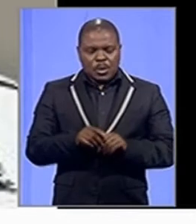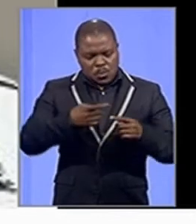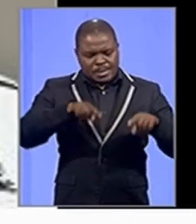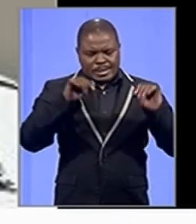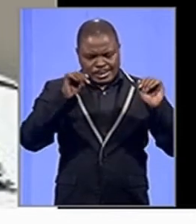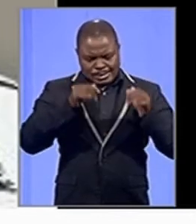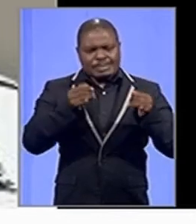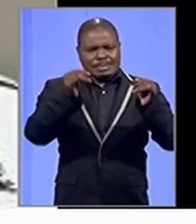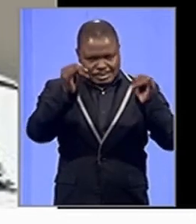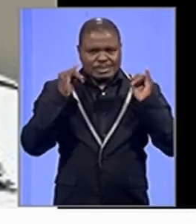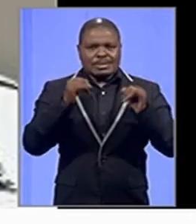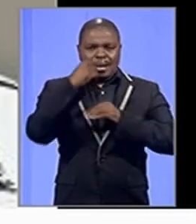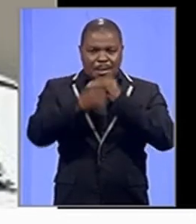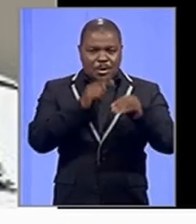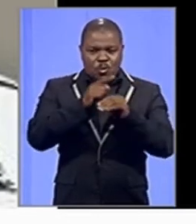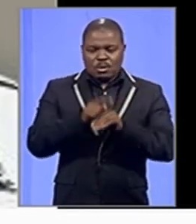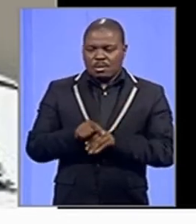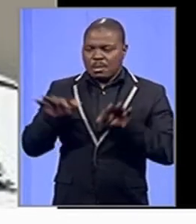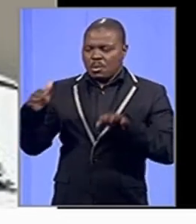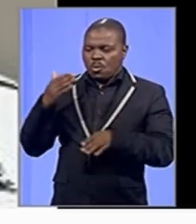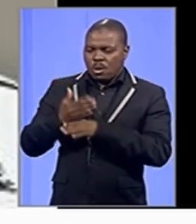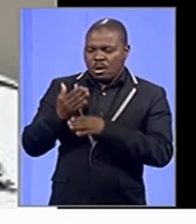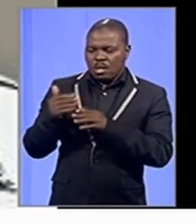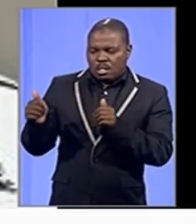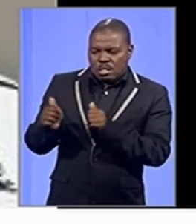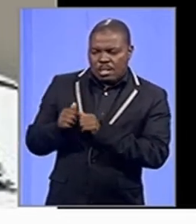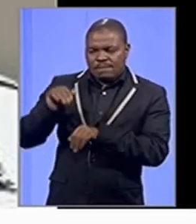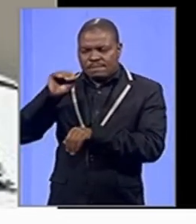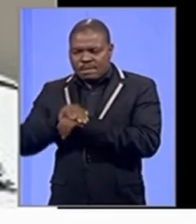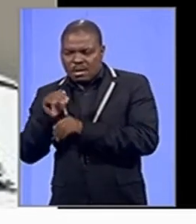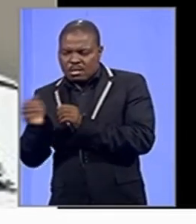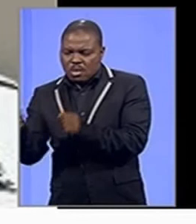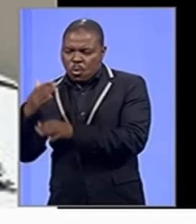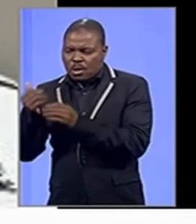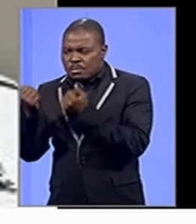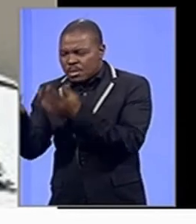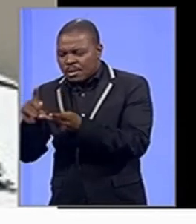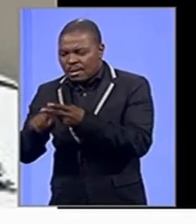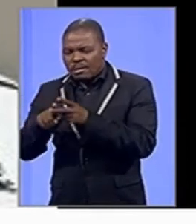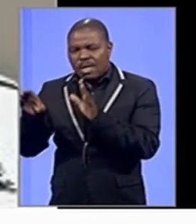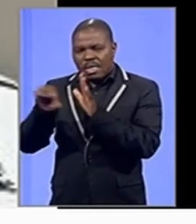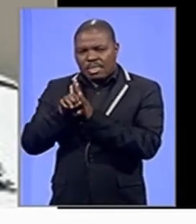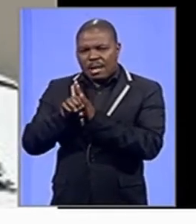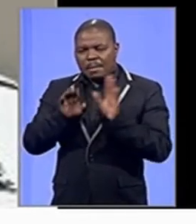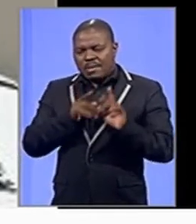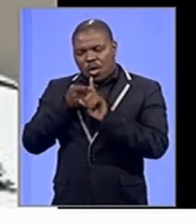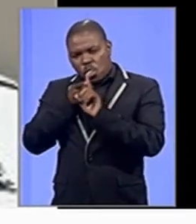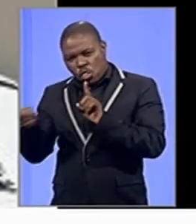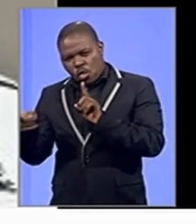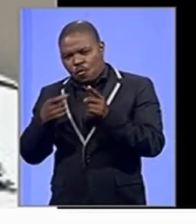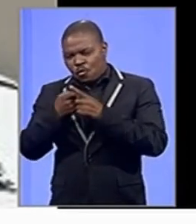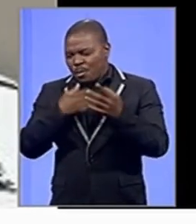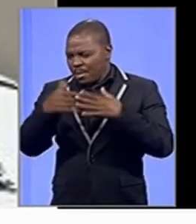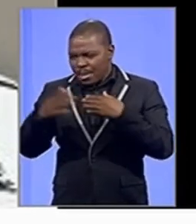serious about dealing with nepotism, malfeasance and unethical behavior against any of its members